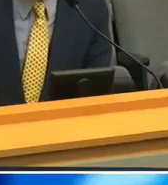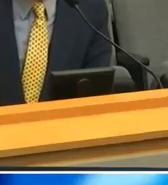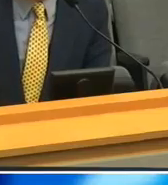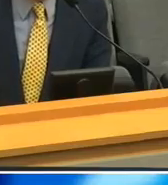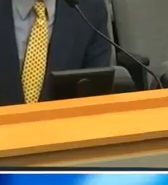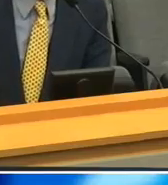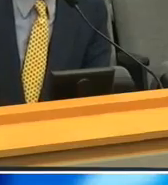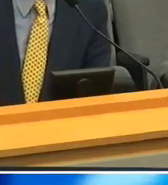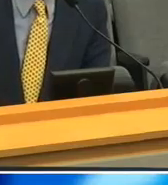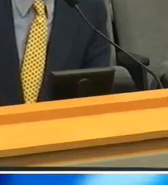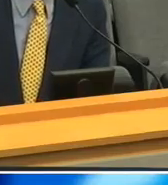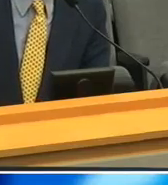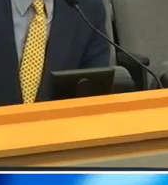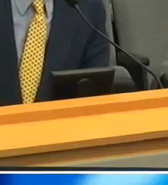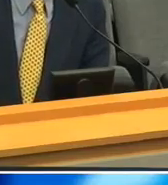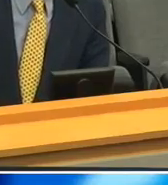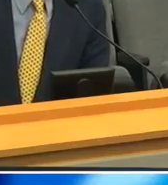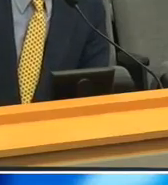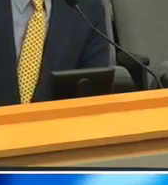semi-quintile.